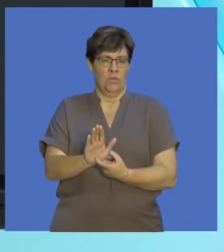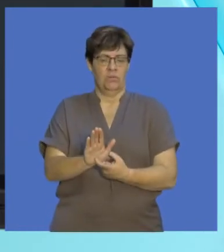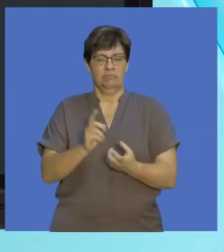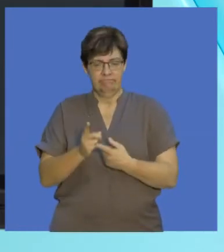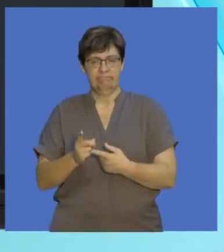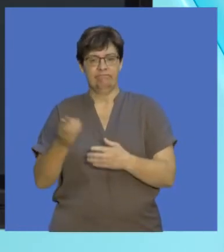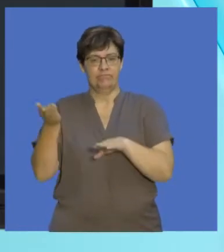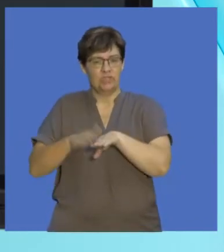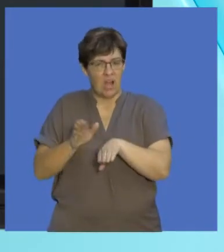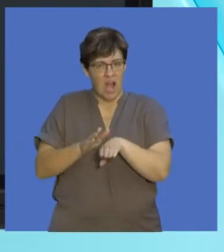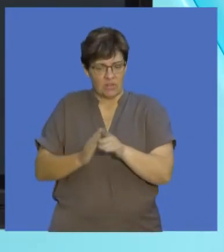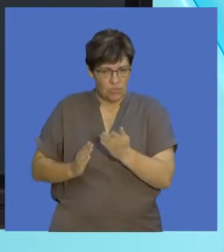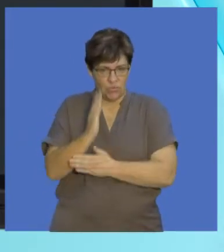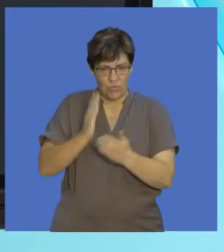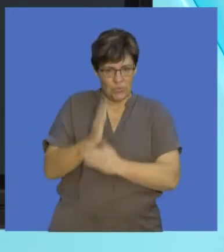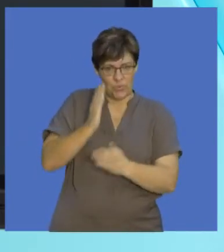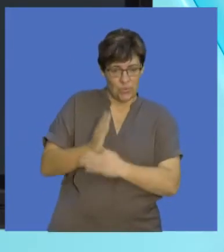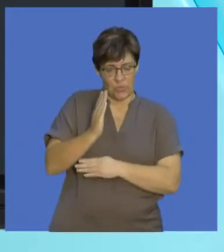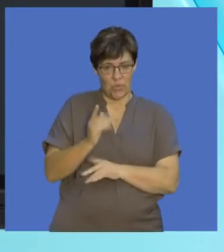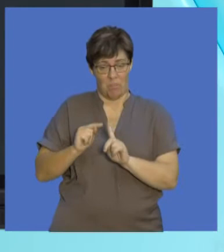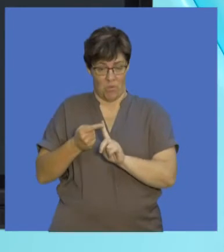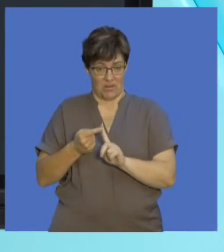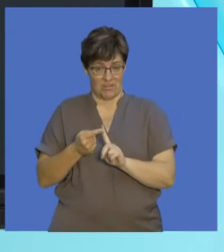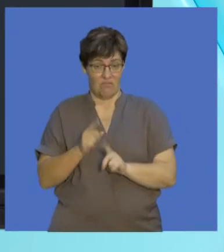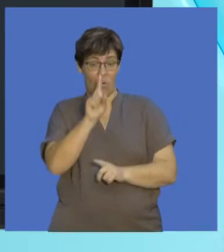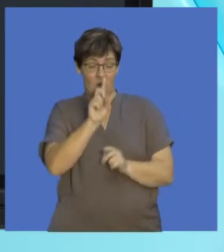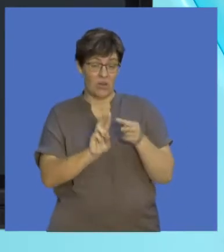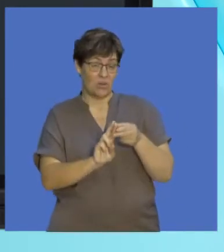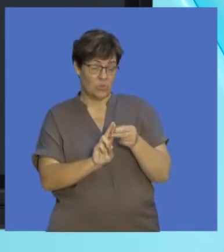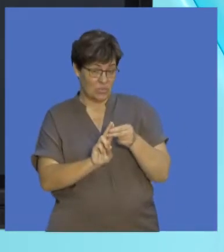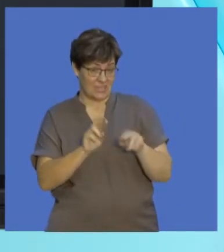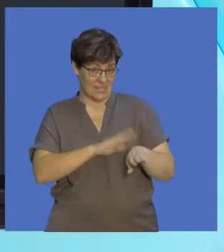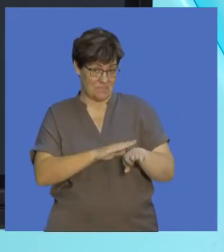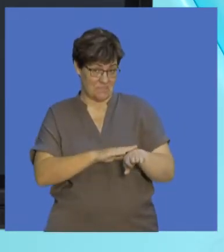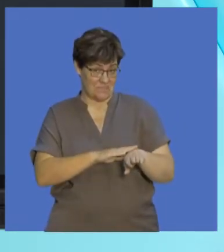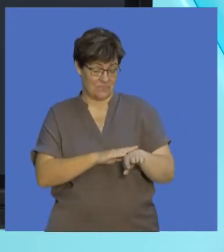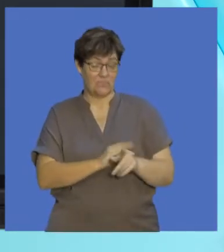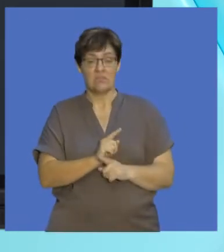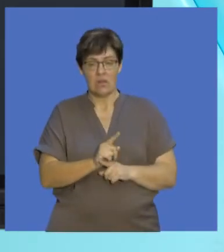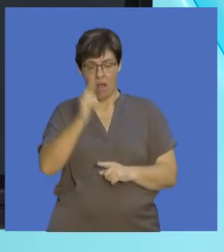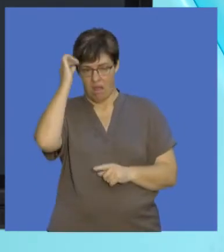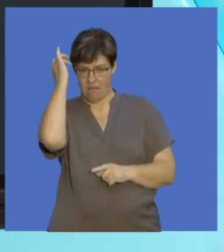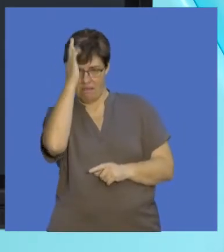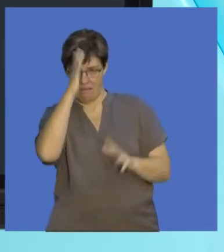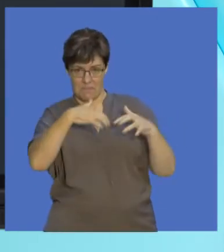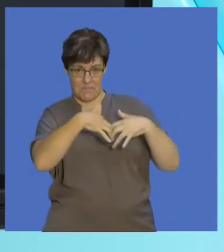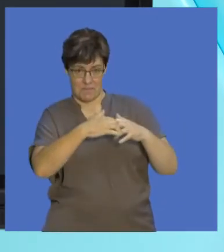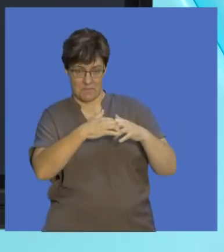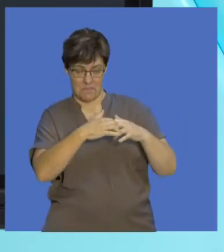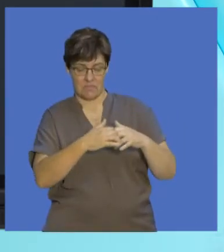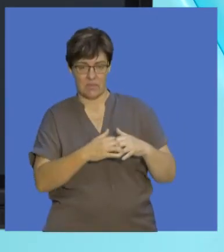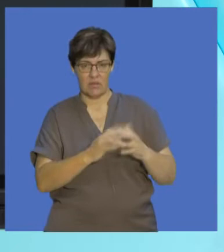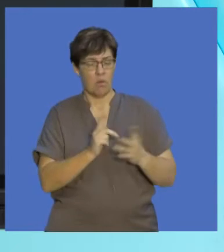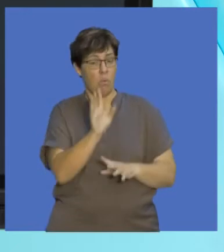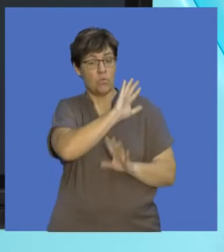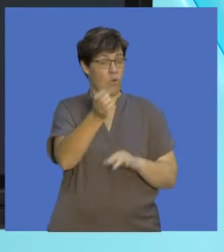how much charge passes through a point per unit time. So that's the kind of thinking that we must have. But also, forget